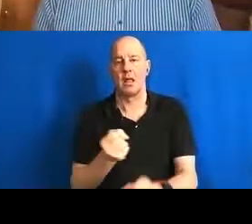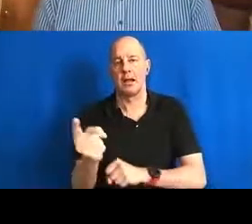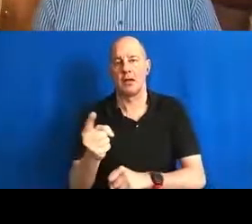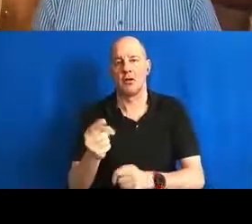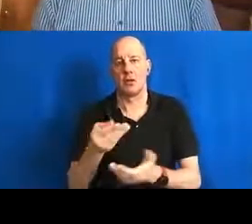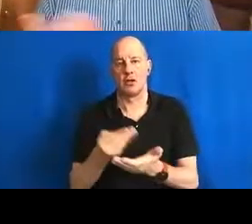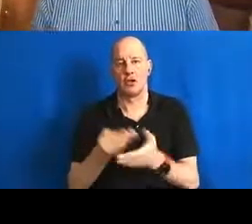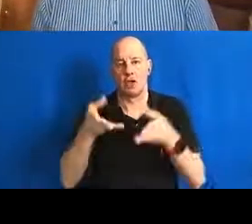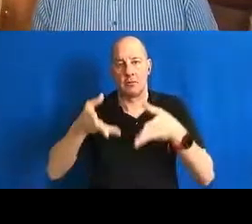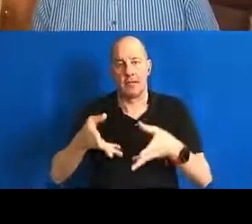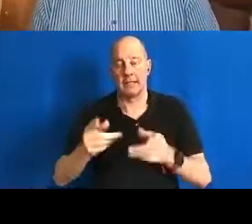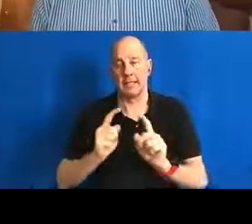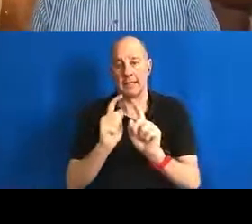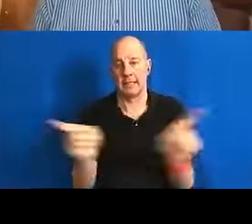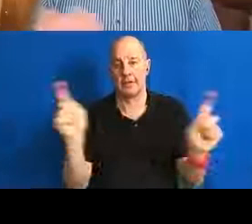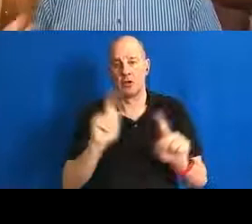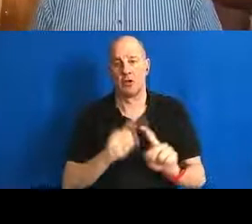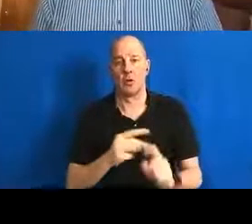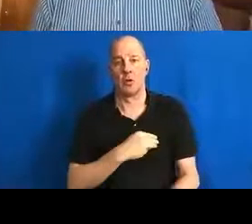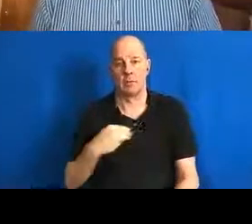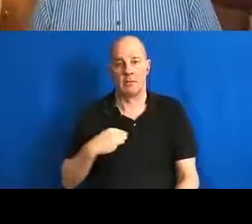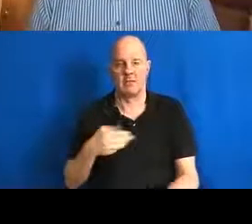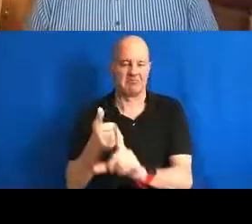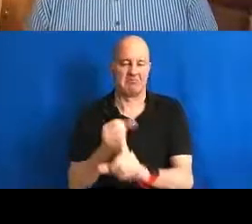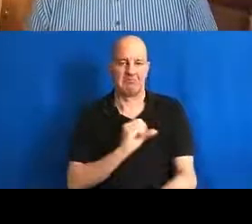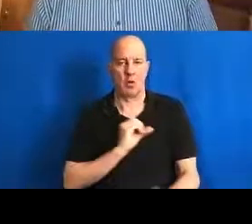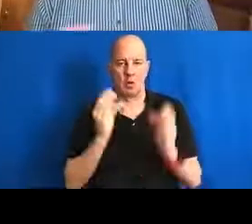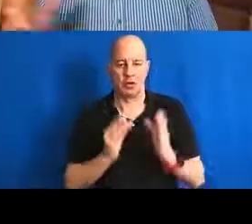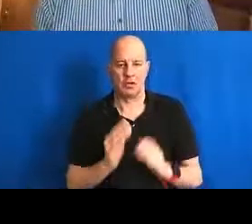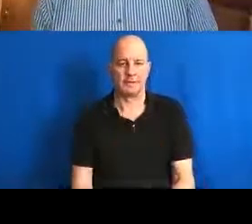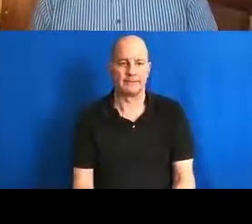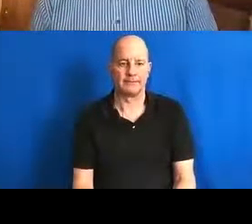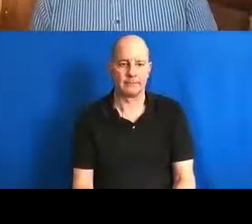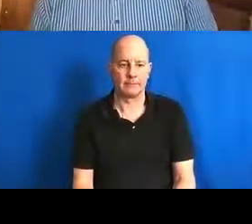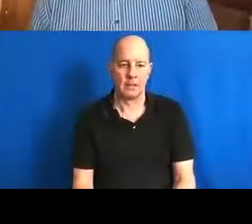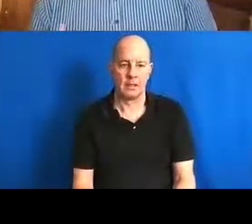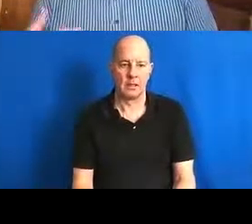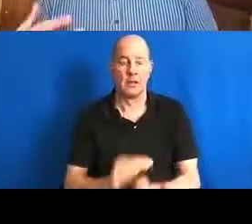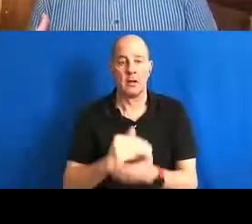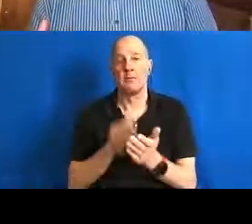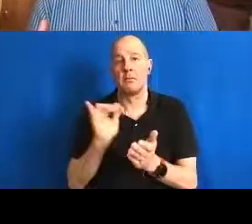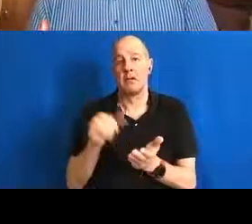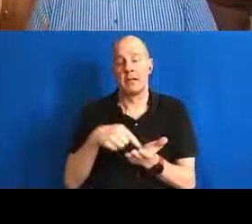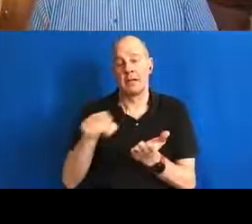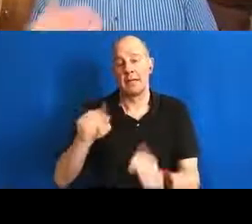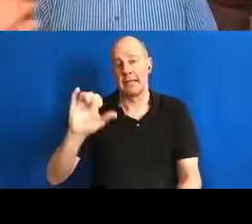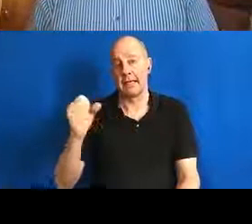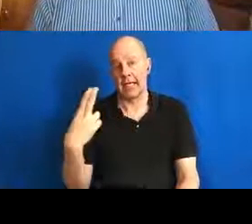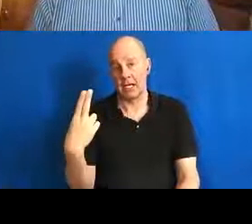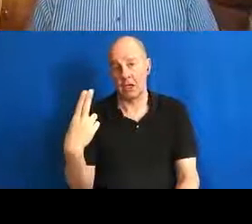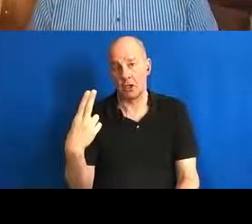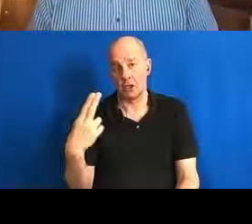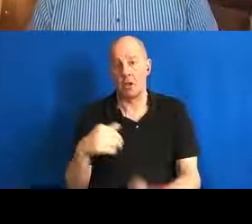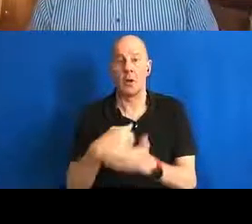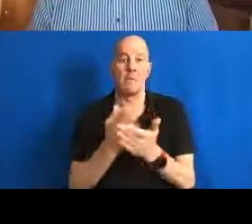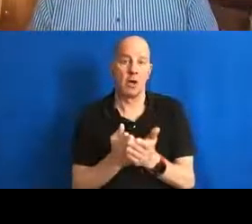members as owners. It's the patronage distribution, and part of it is paid in cash, like I said. Part of